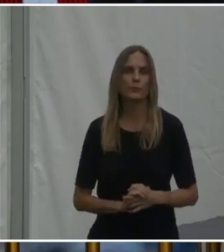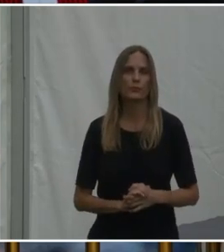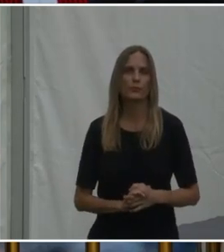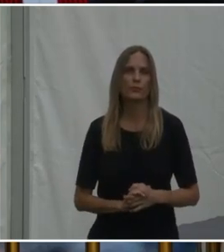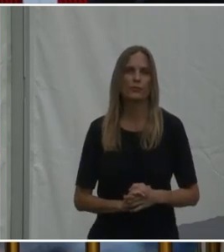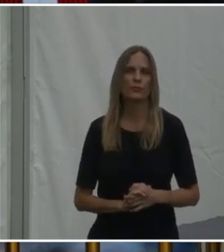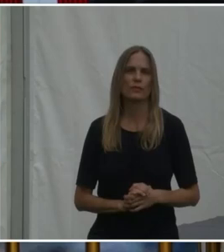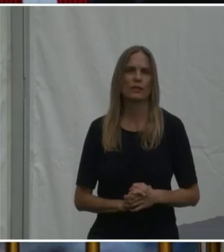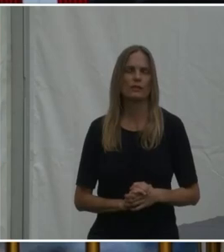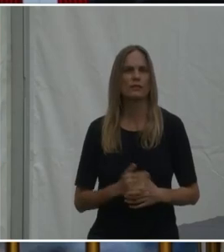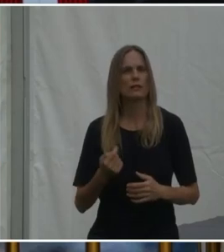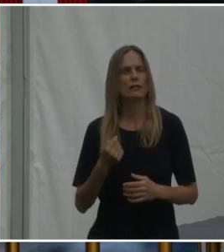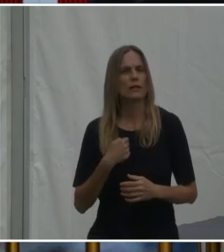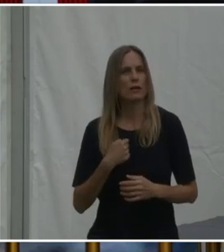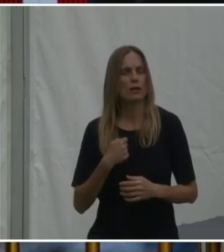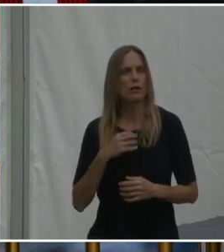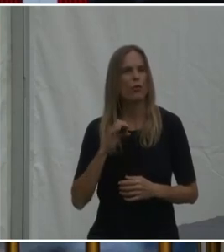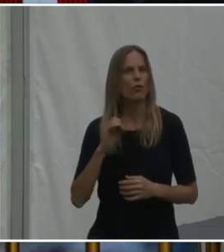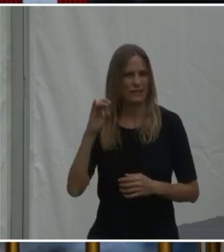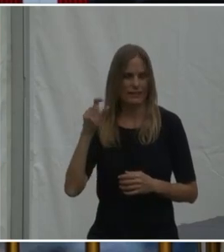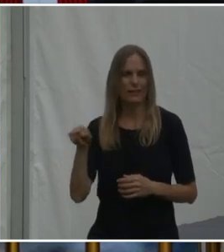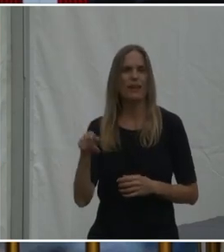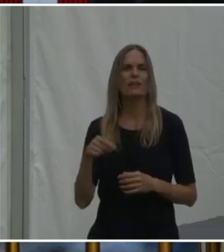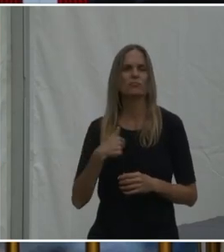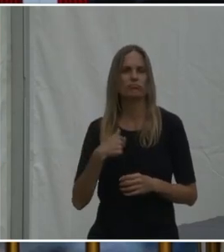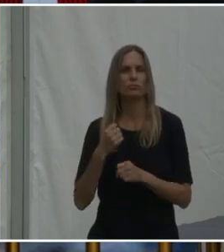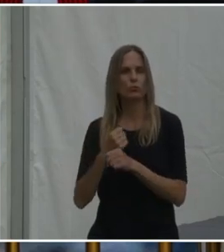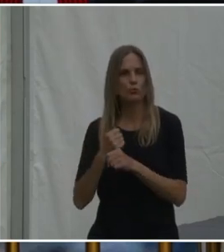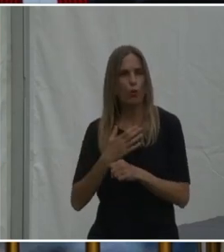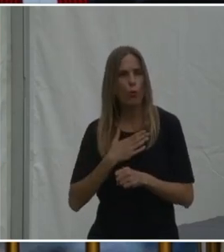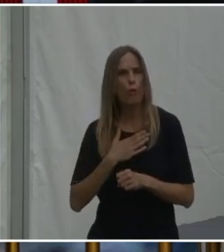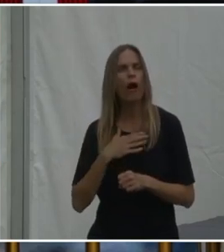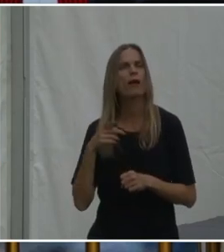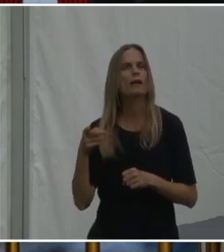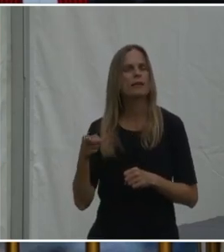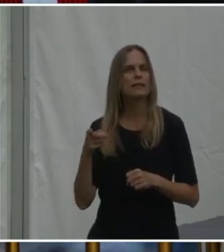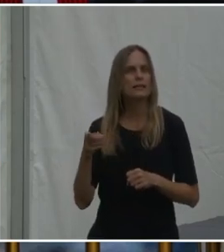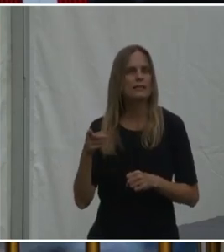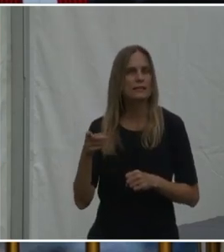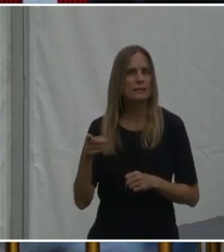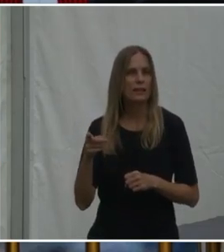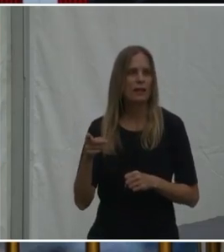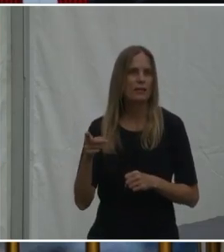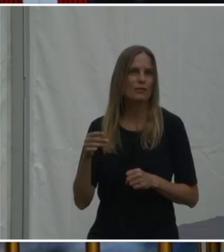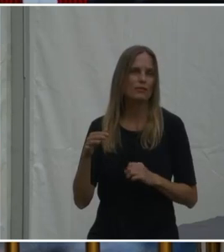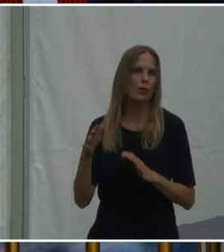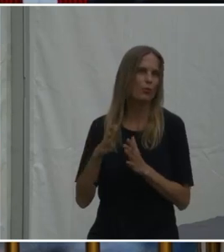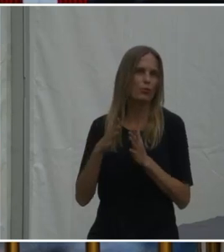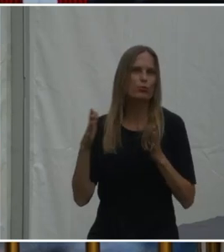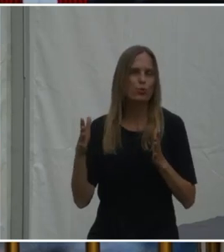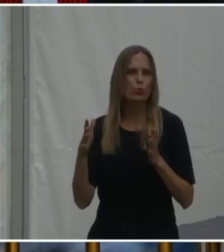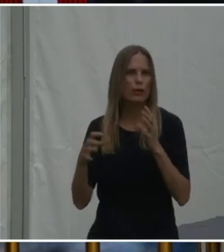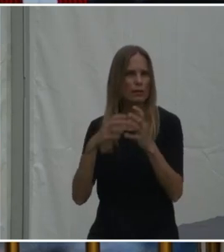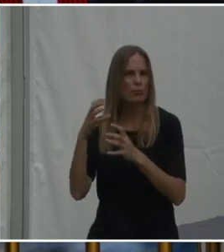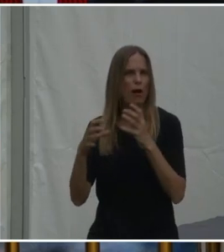I currently work at the OECD, which represents the sort of the main receiving migrant countries in the world. So it's the world's most